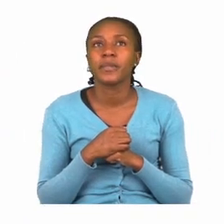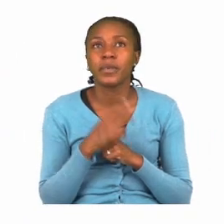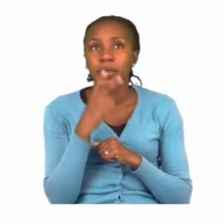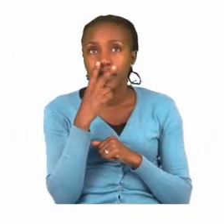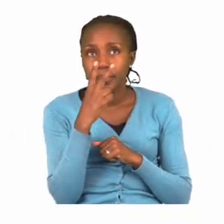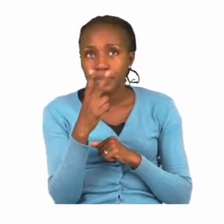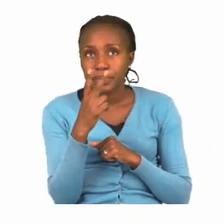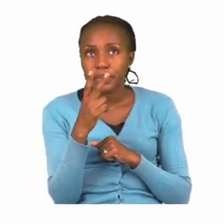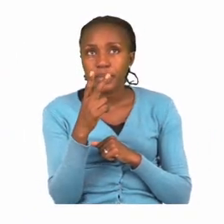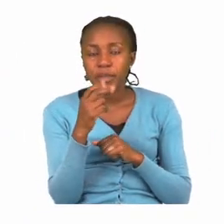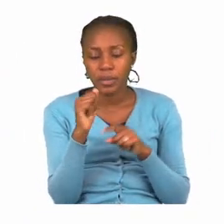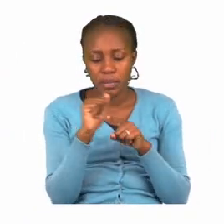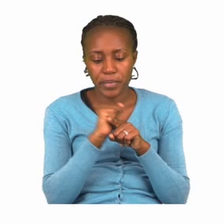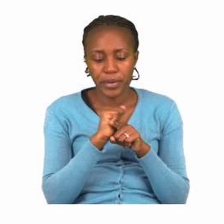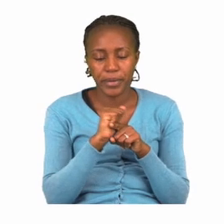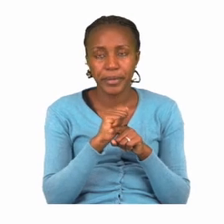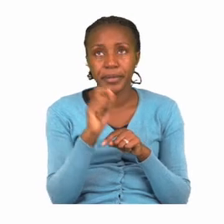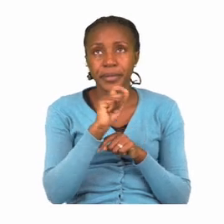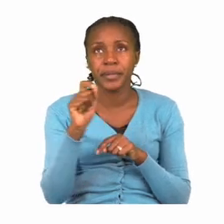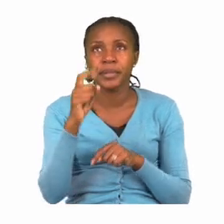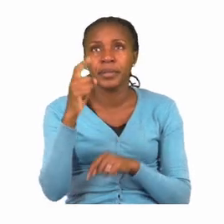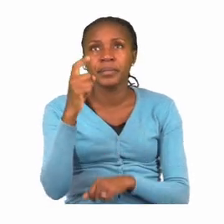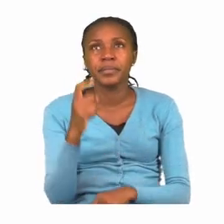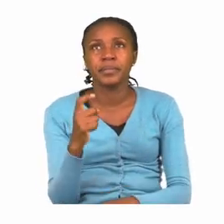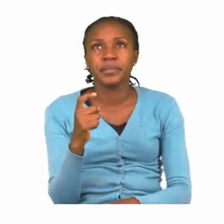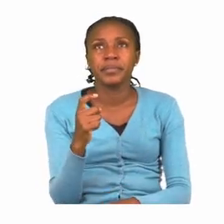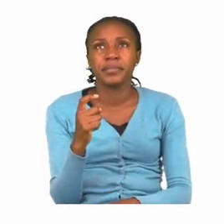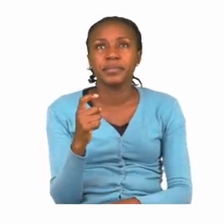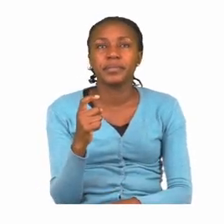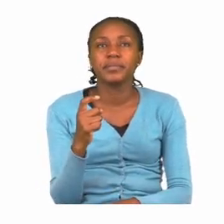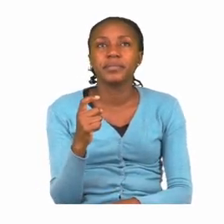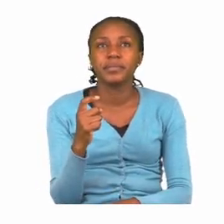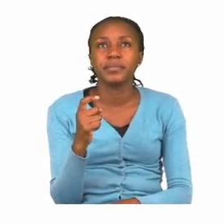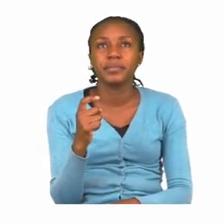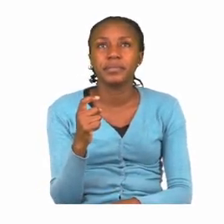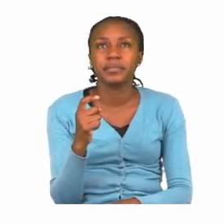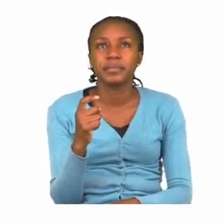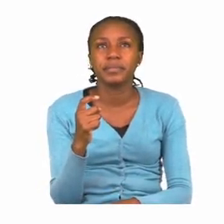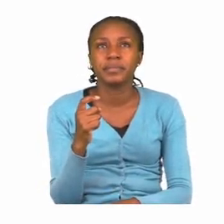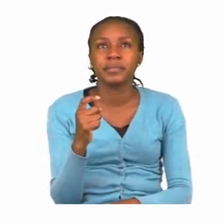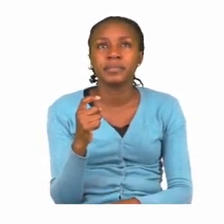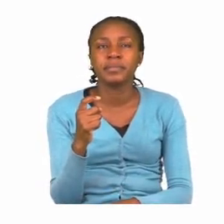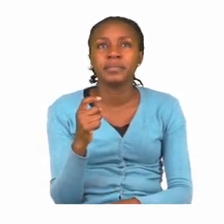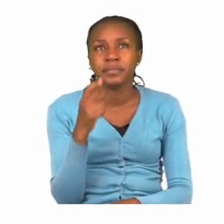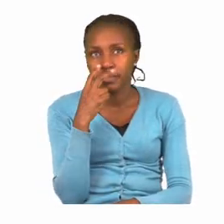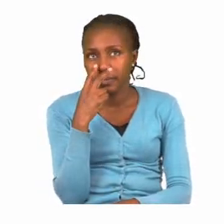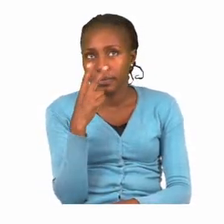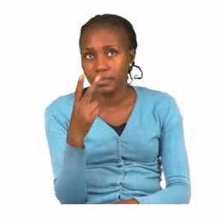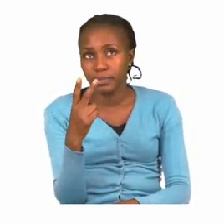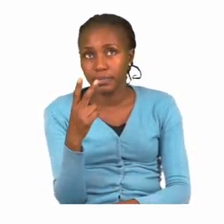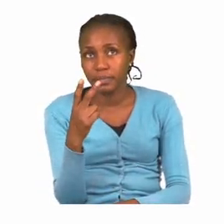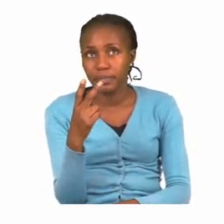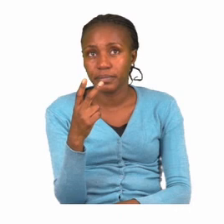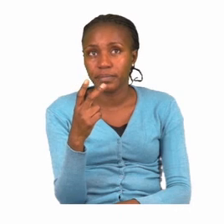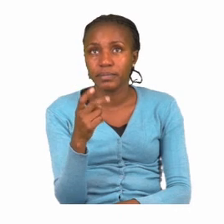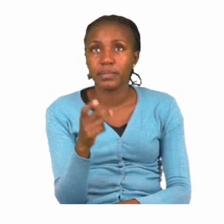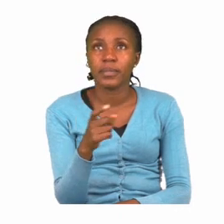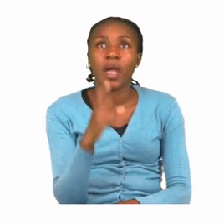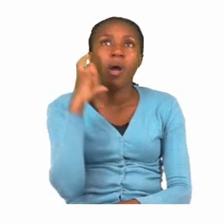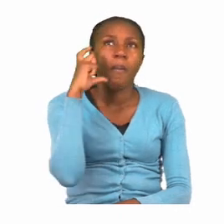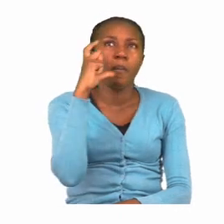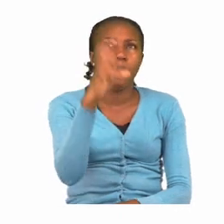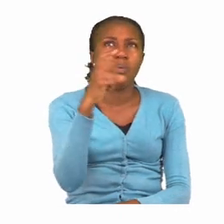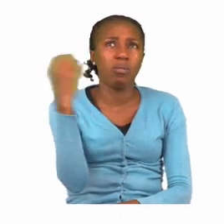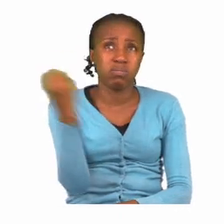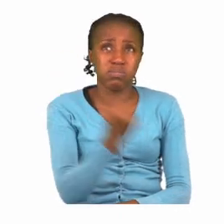have to trace some more. Now there you will see you have a few capital X's that